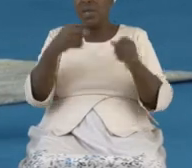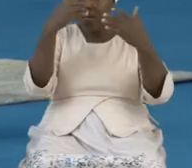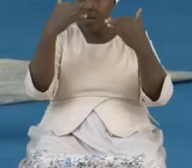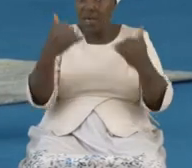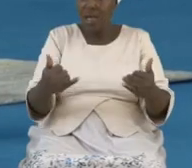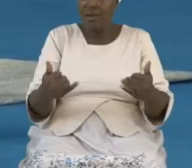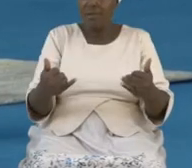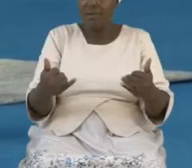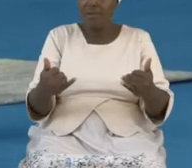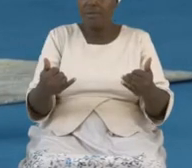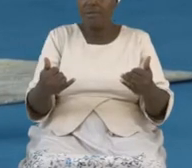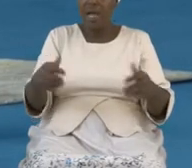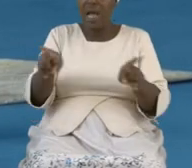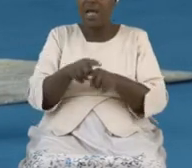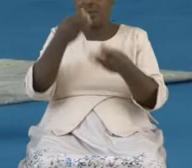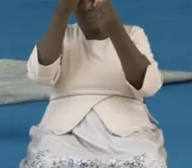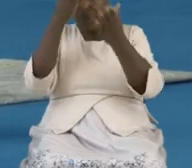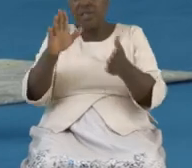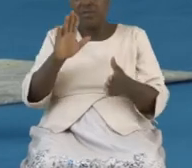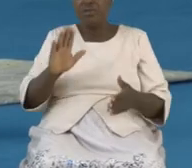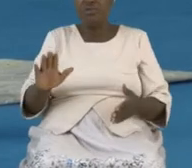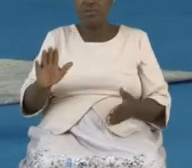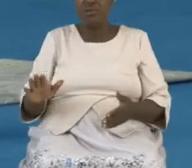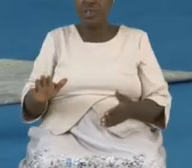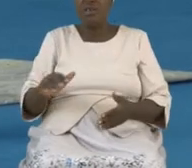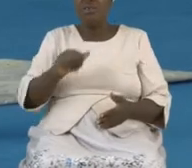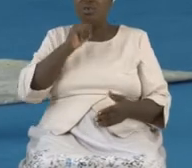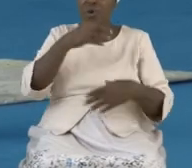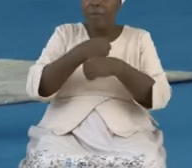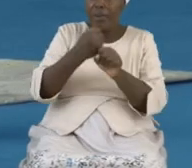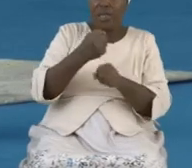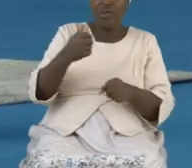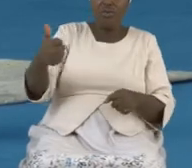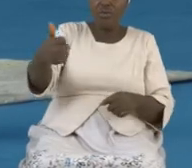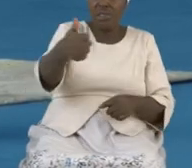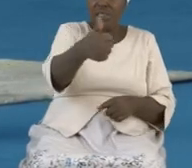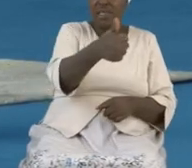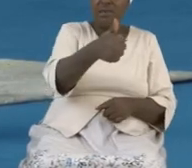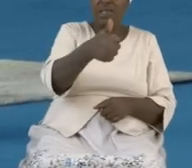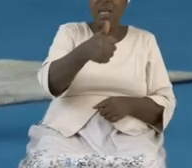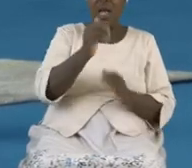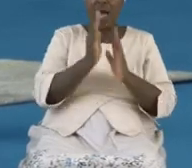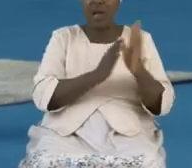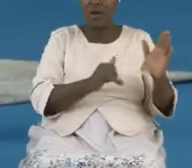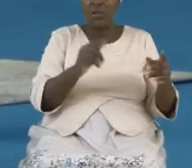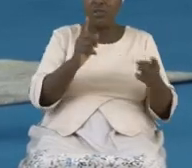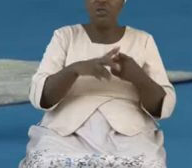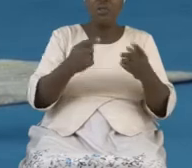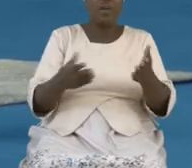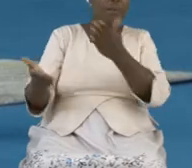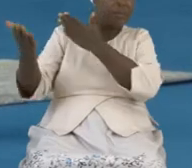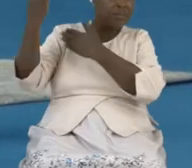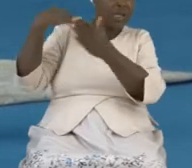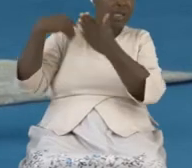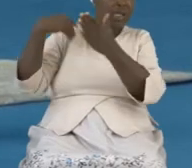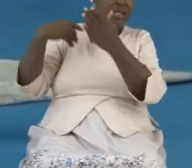as obedient children, not fashioning yourselves according to the former laws